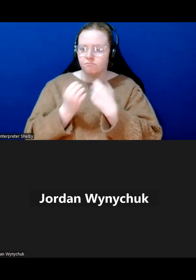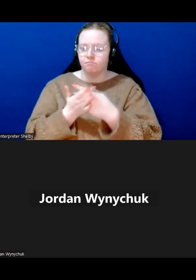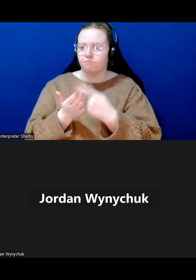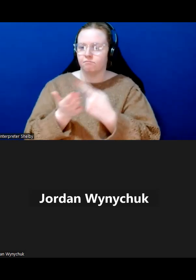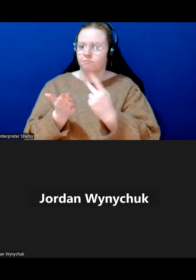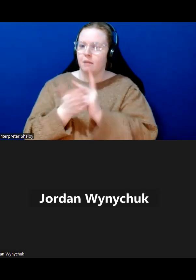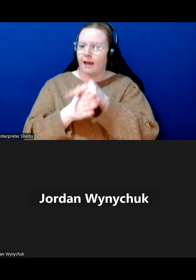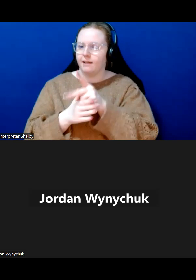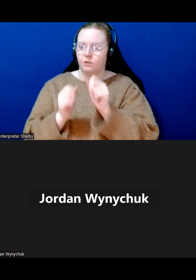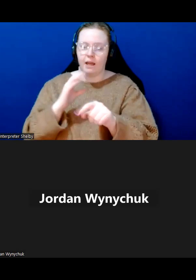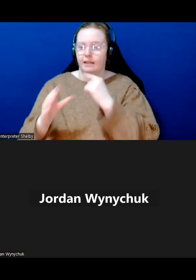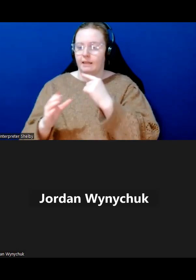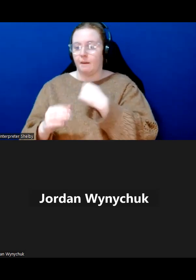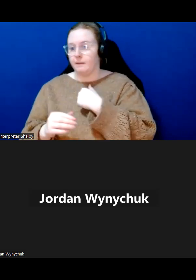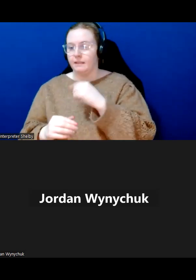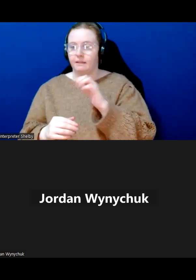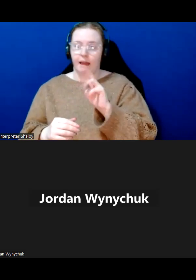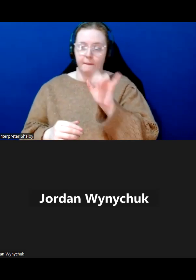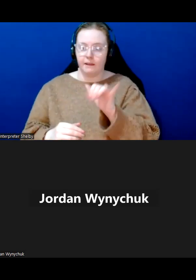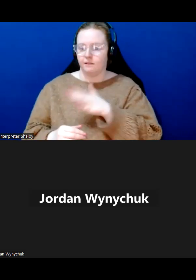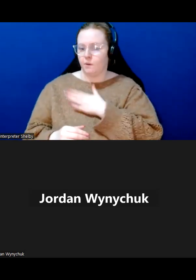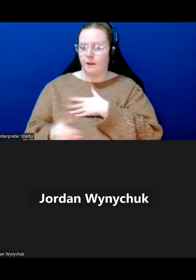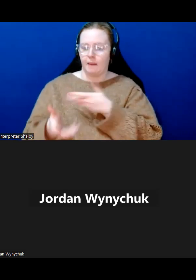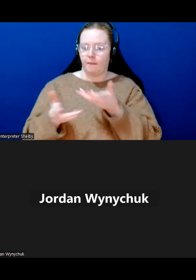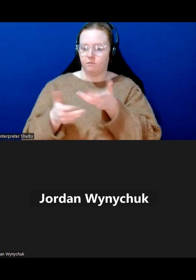email myself or Emily, and we would love to chat.